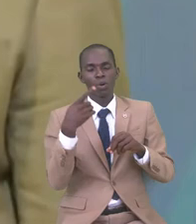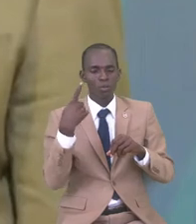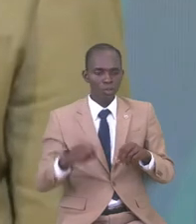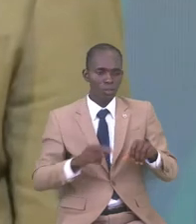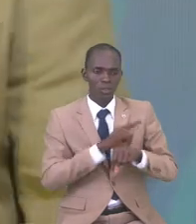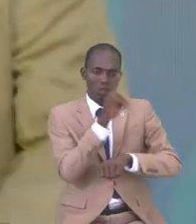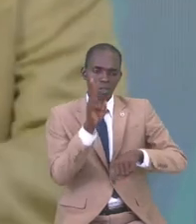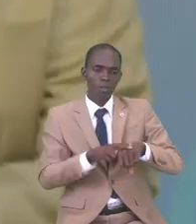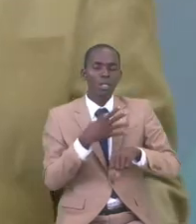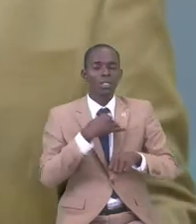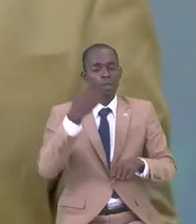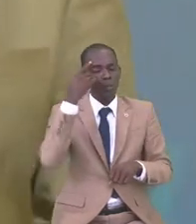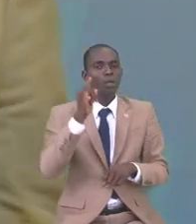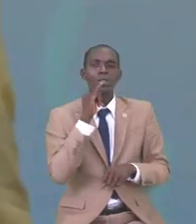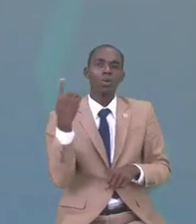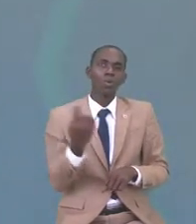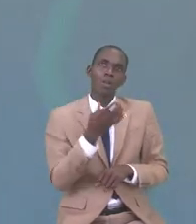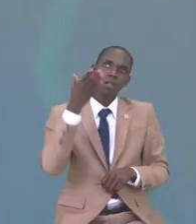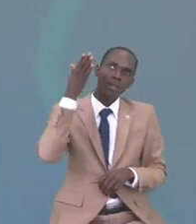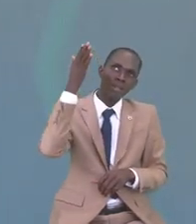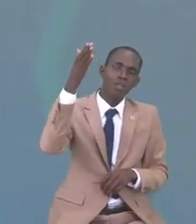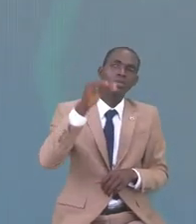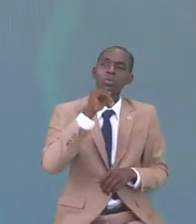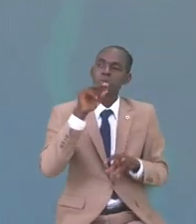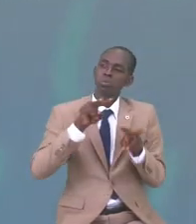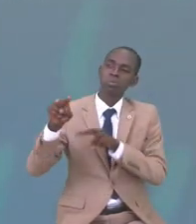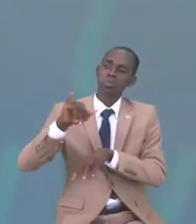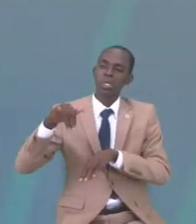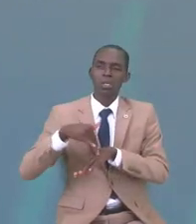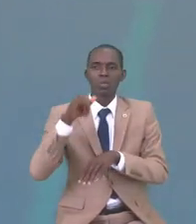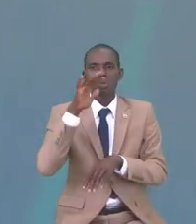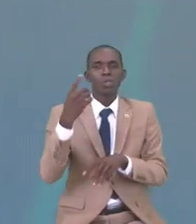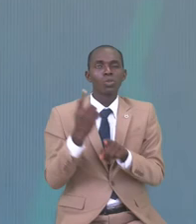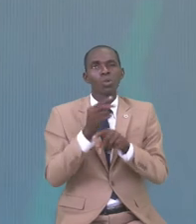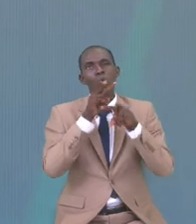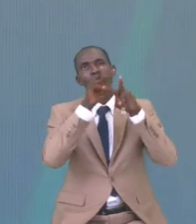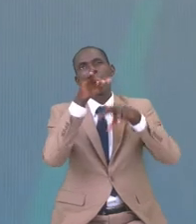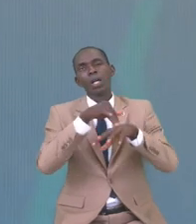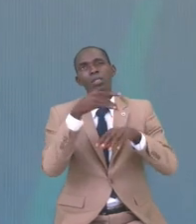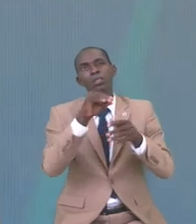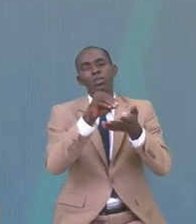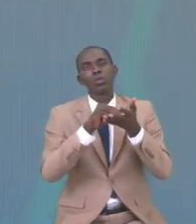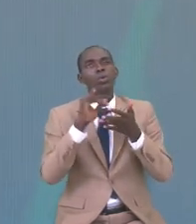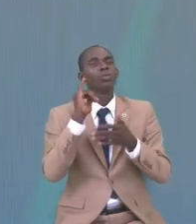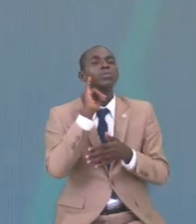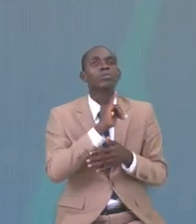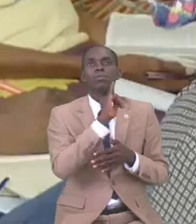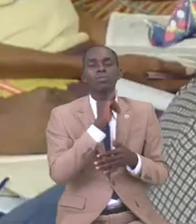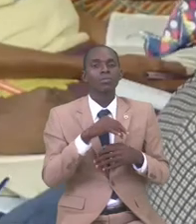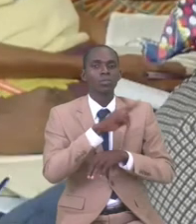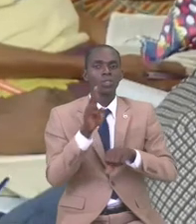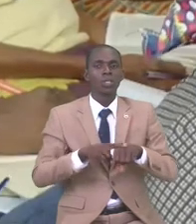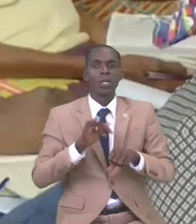there all the time. He wasn't looking at the woman. He was looking at the nation. I pray God will give